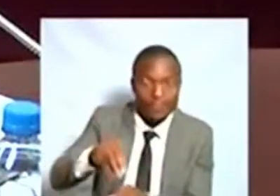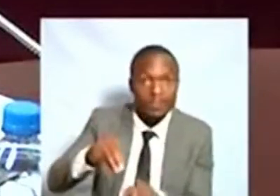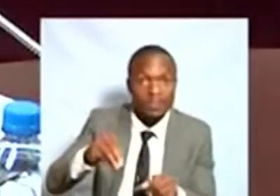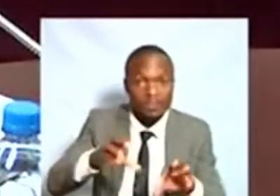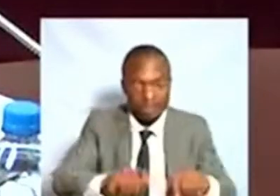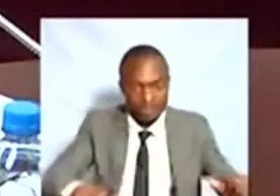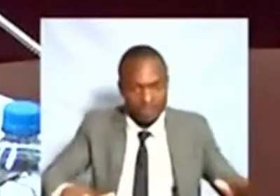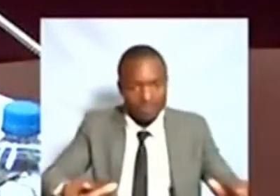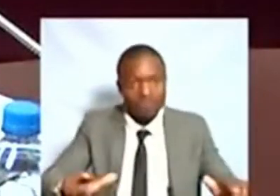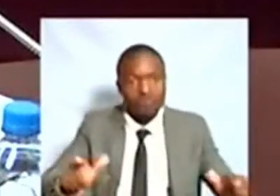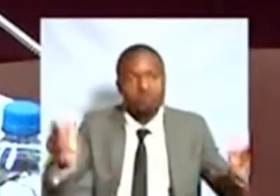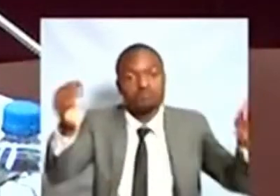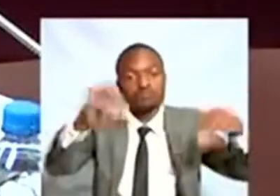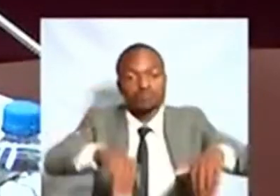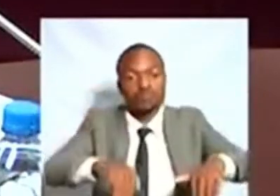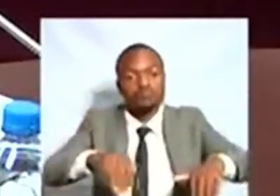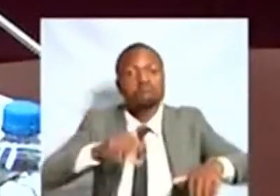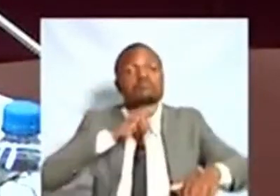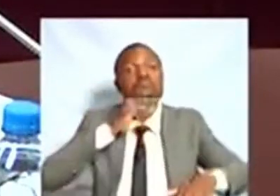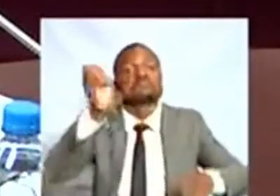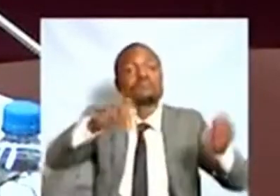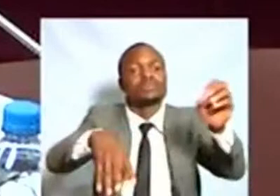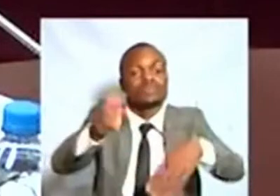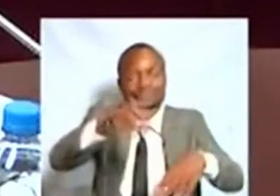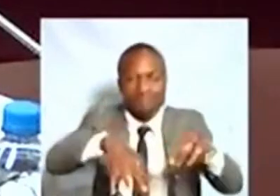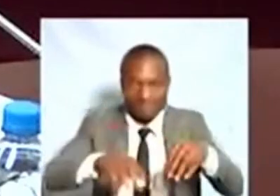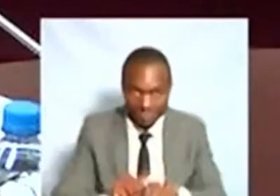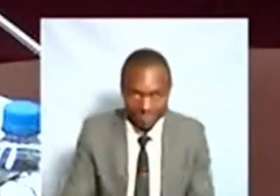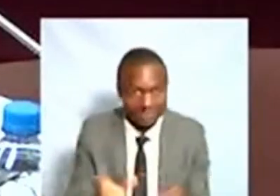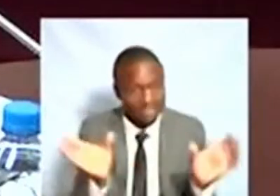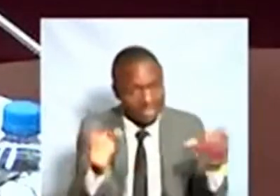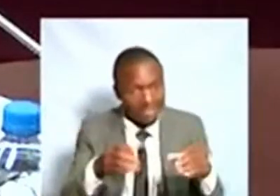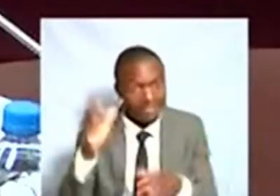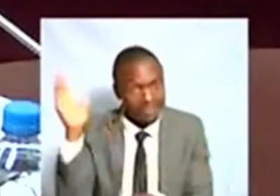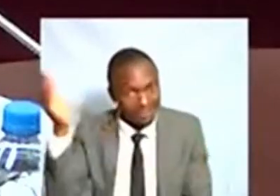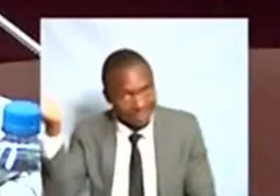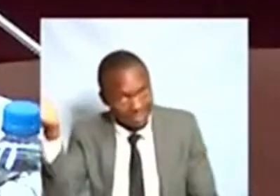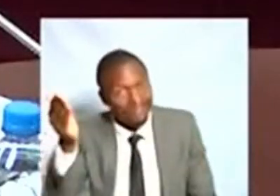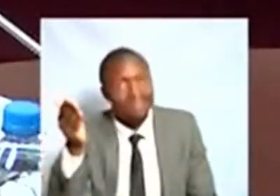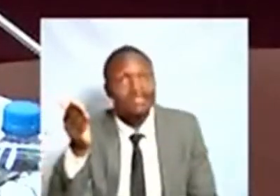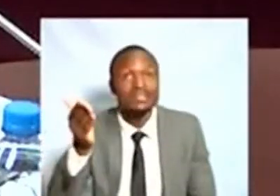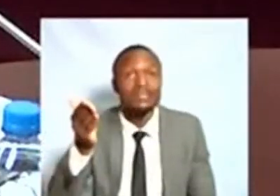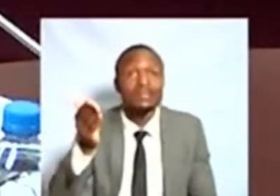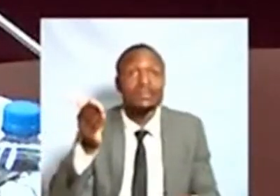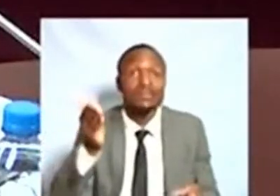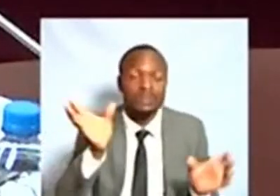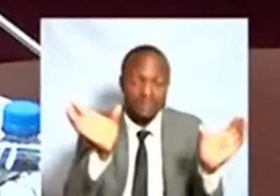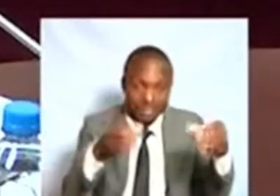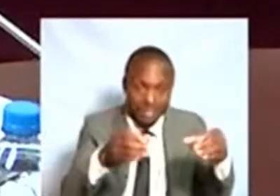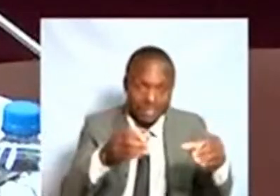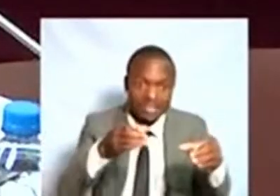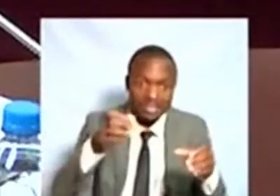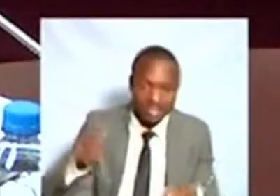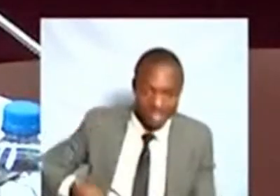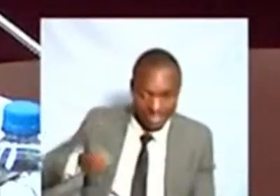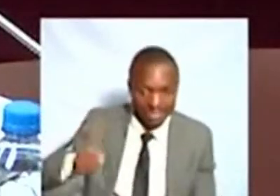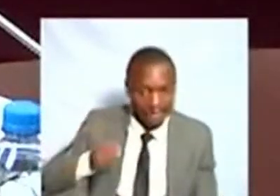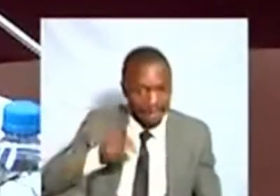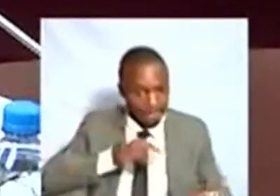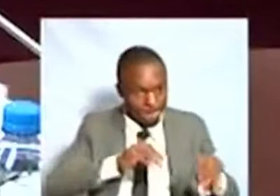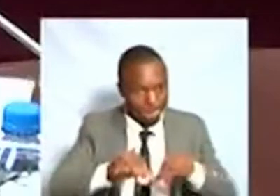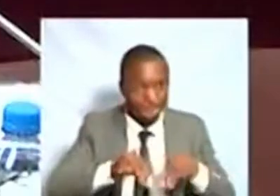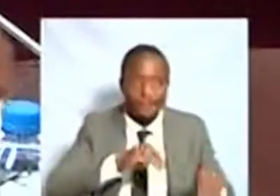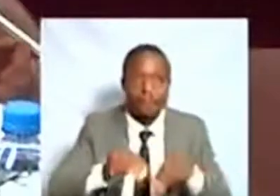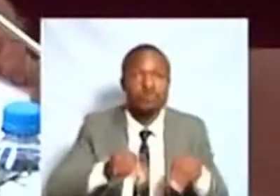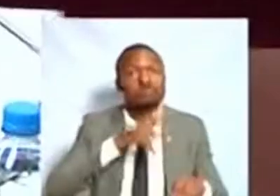for the dump site. Remedial measure. The Council is sensitizing the community and traditional leaders on managing